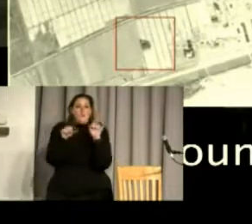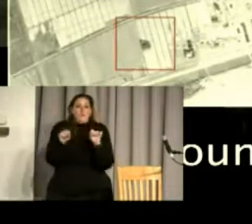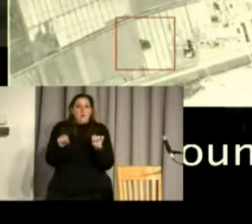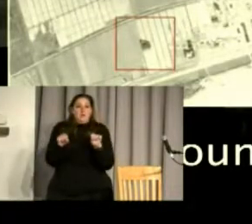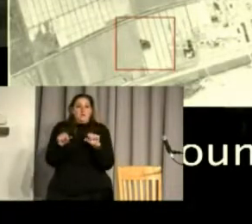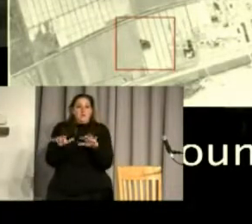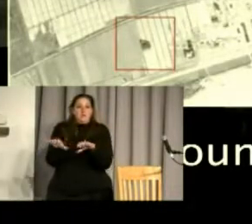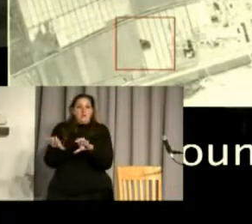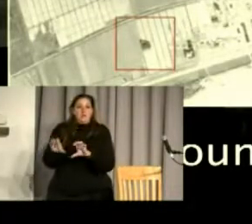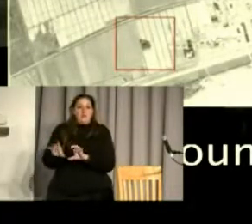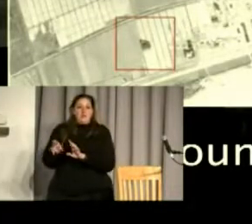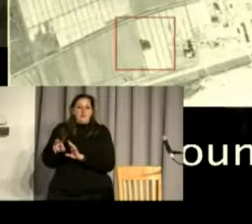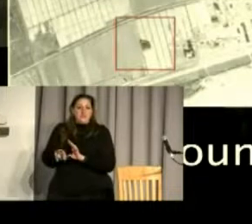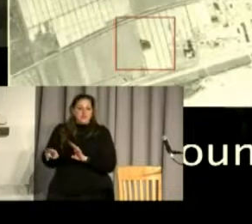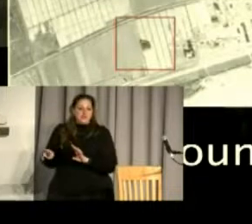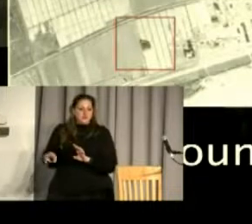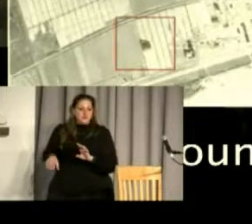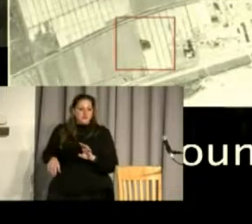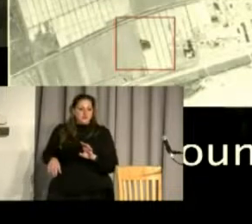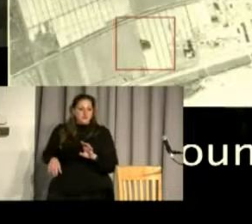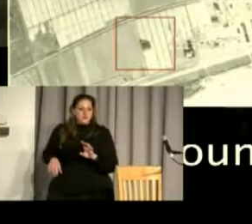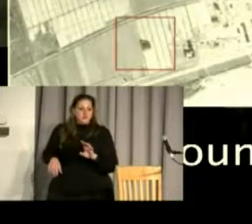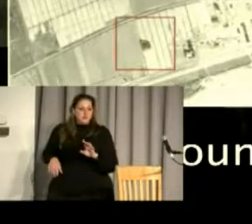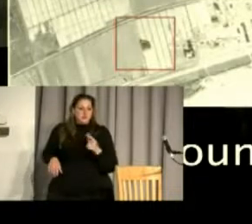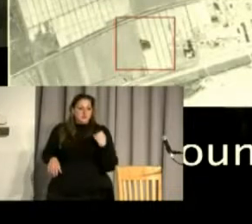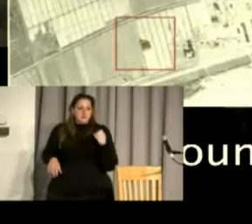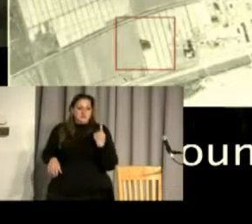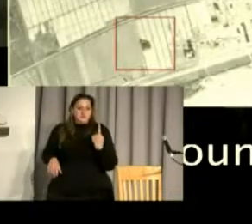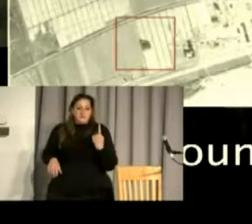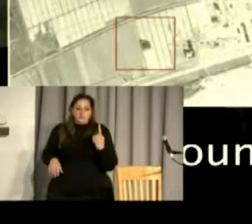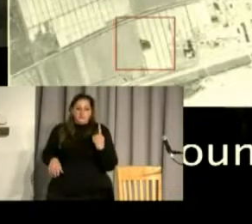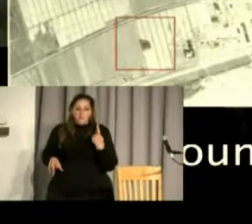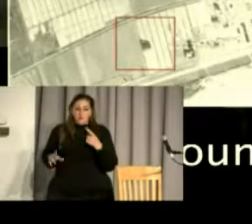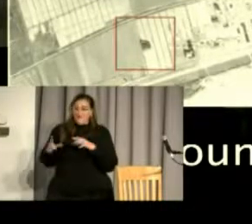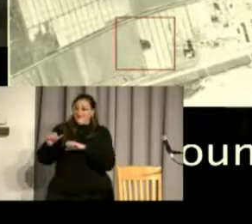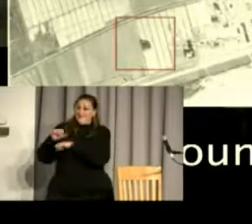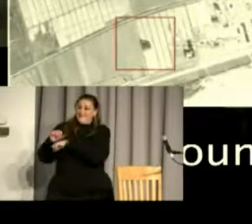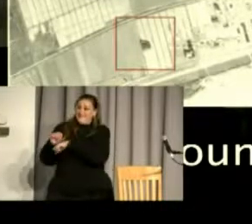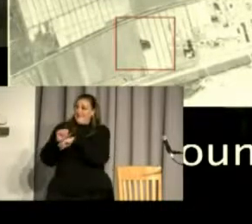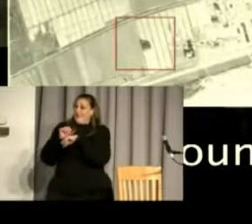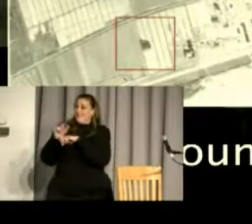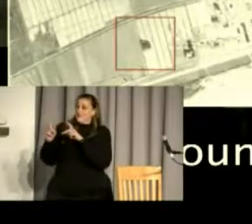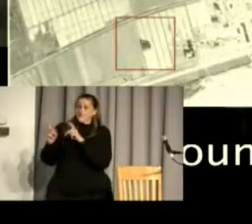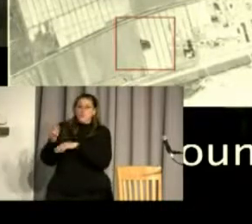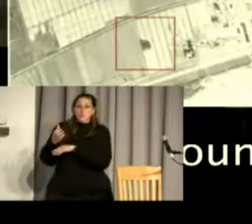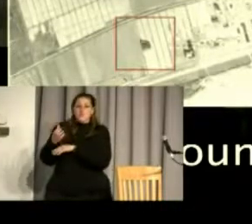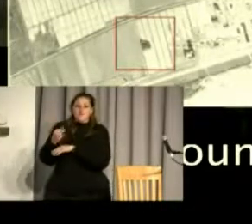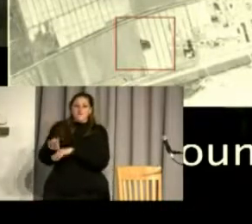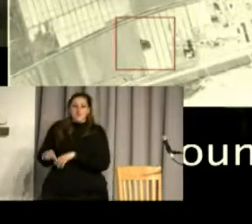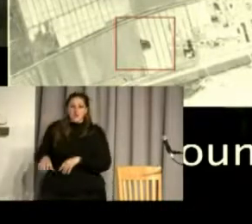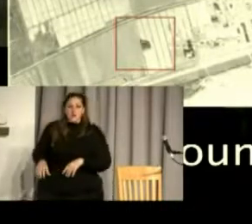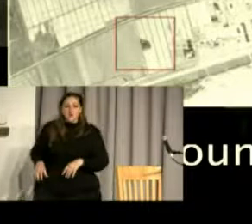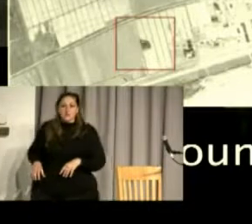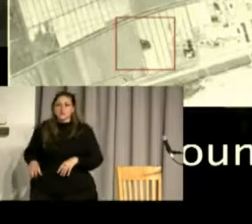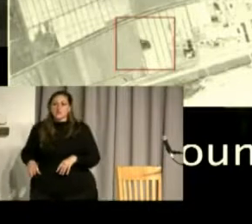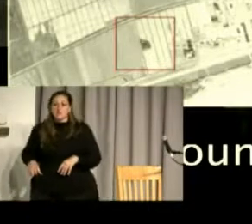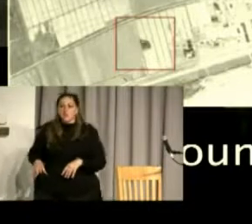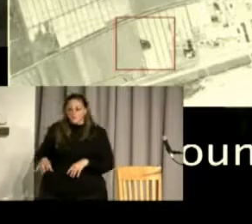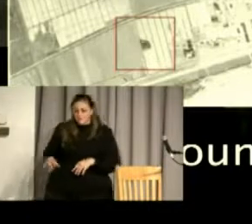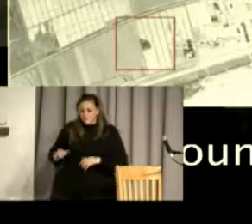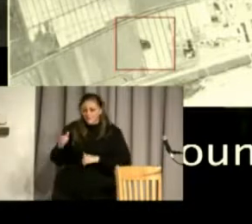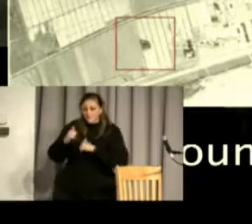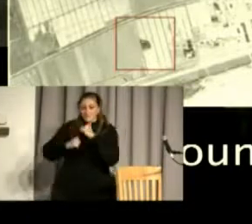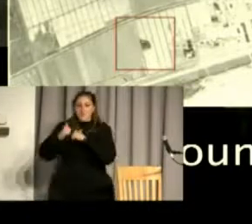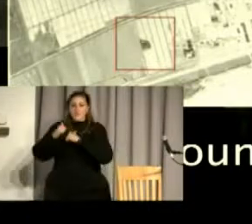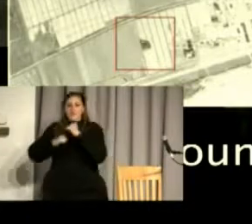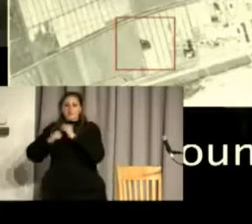cemeteries. We learned through our research that historically enslaved people would be forced to construct their cemeteries